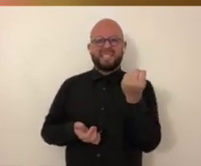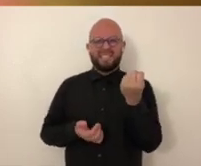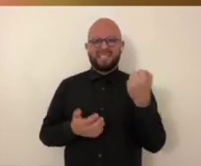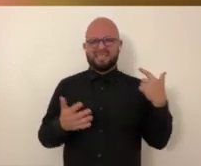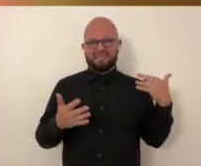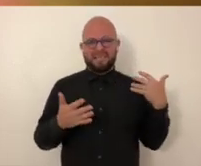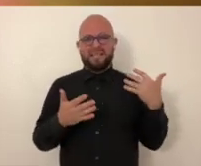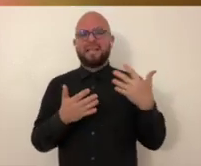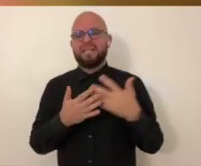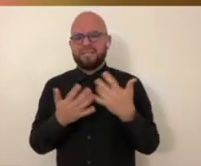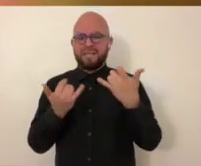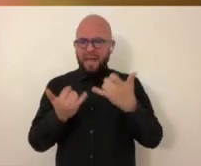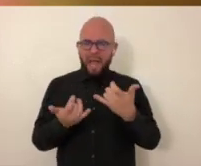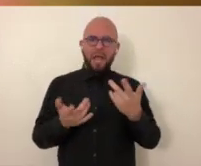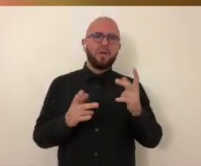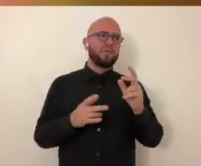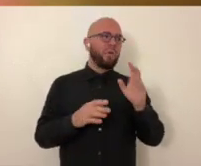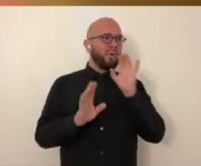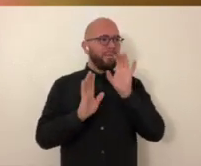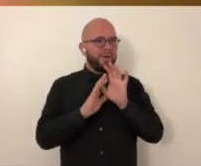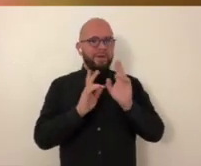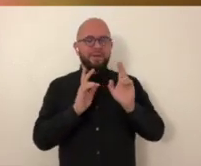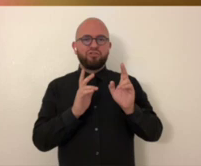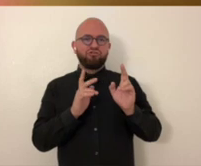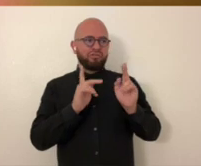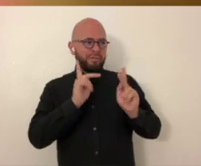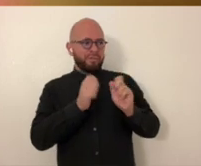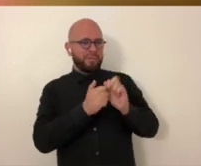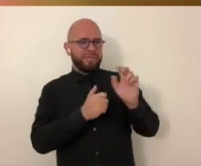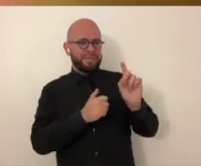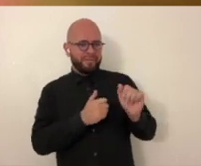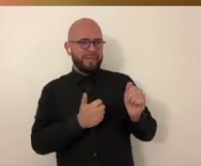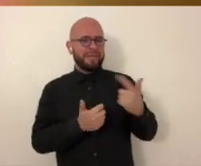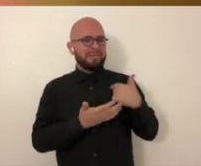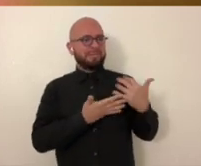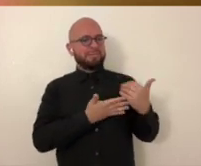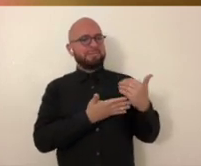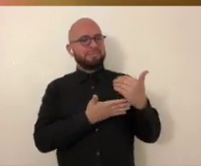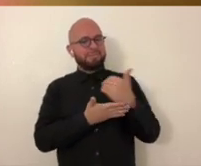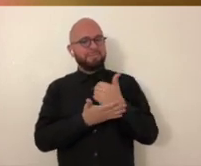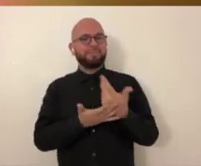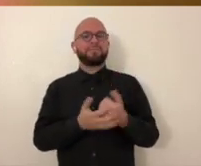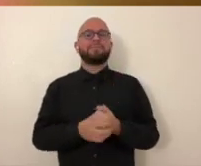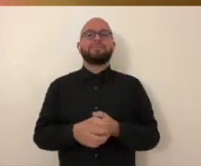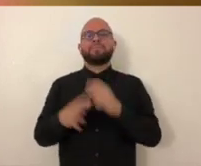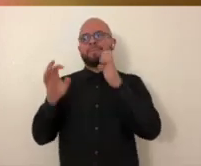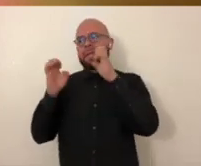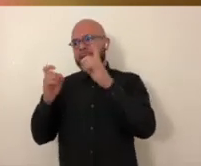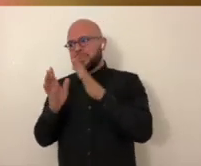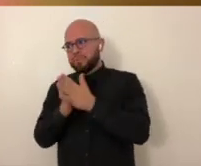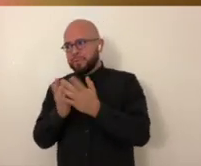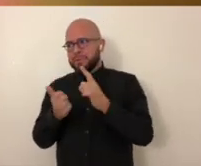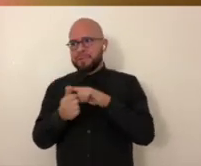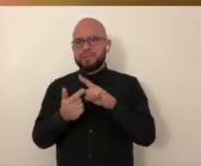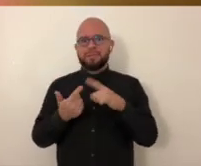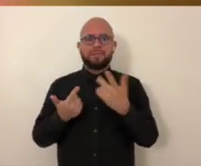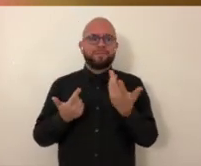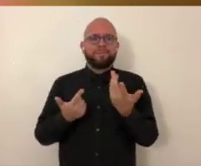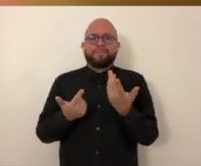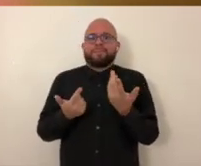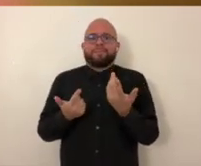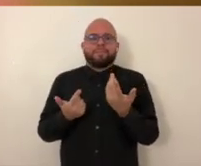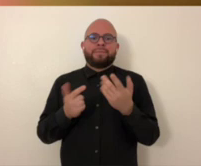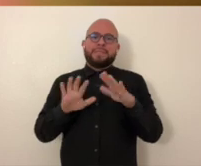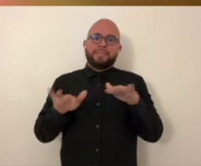about disability from like the 60s to now that have images of people with